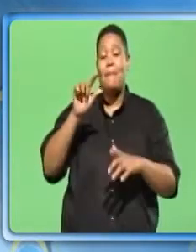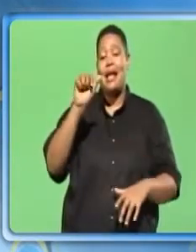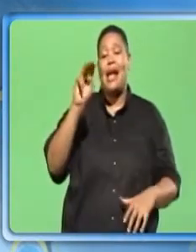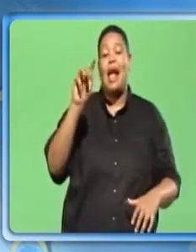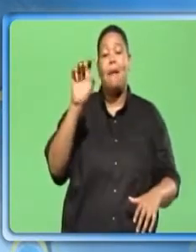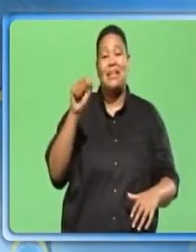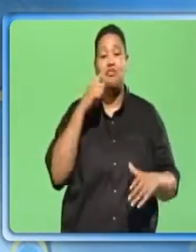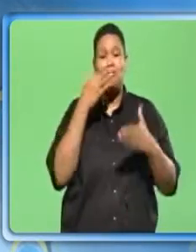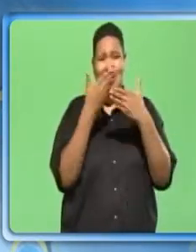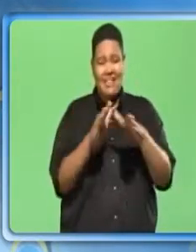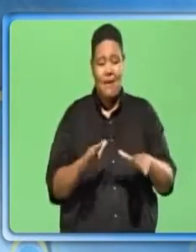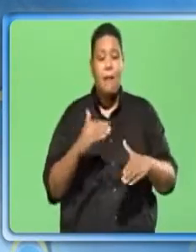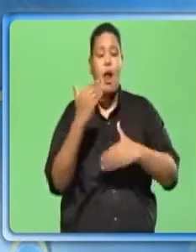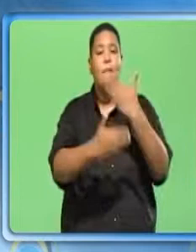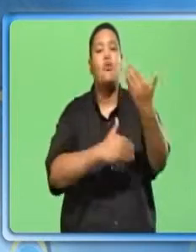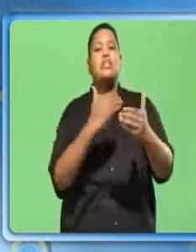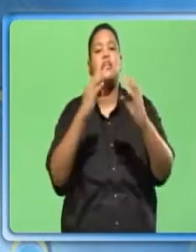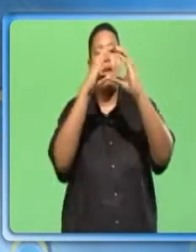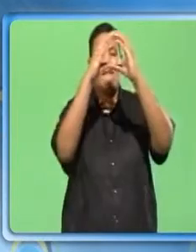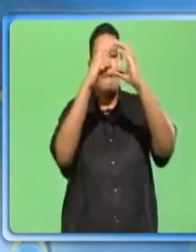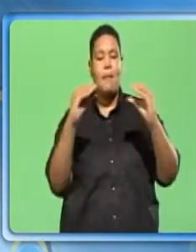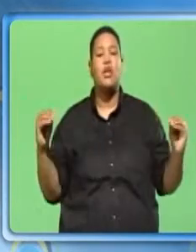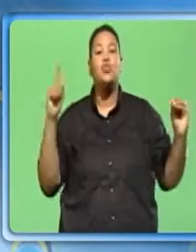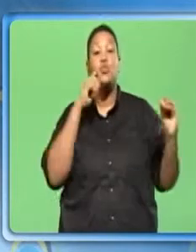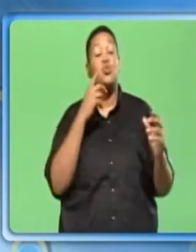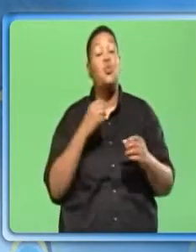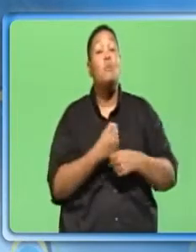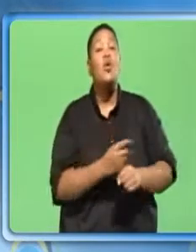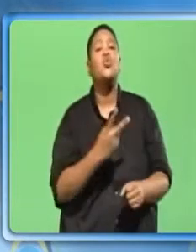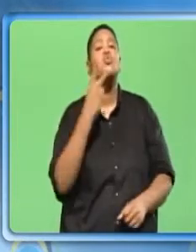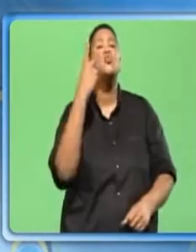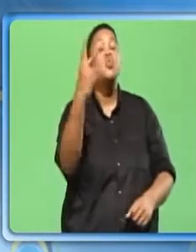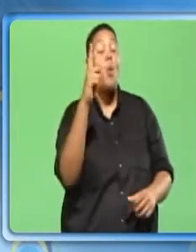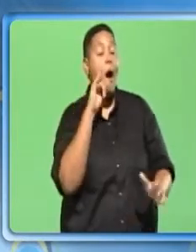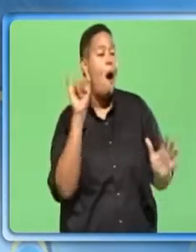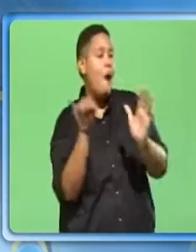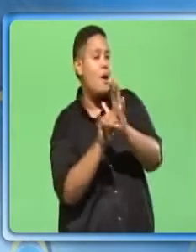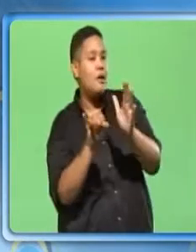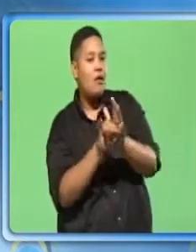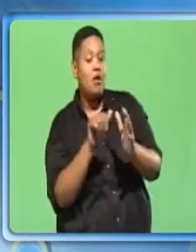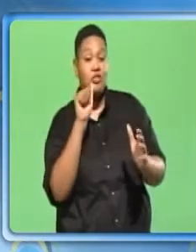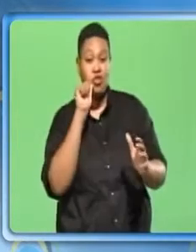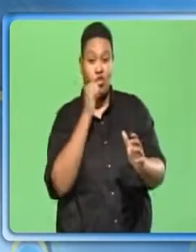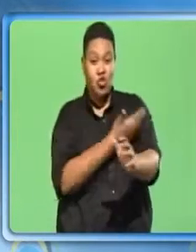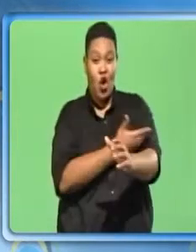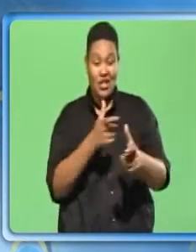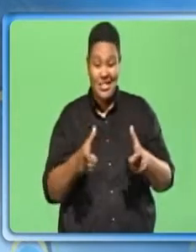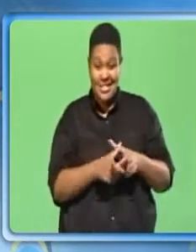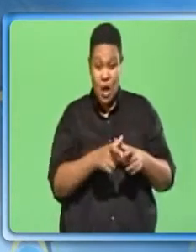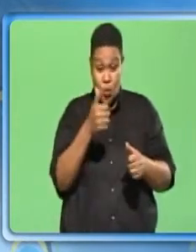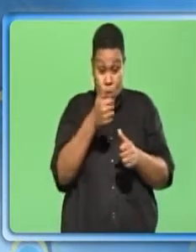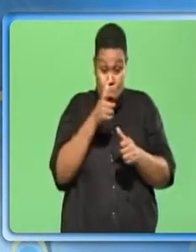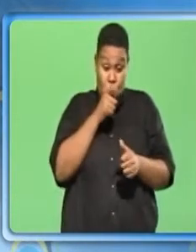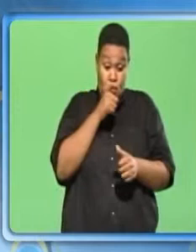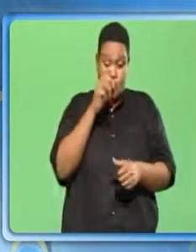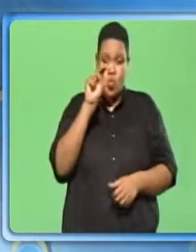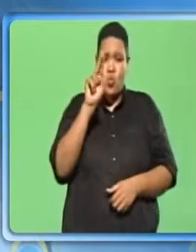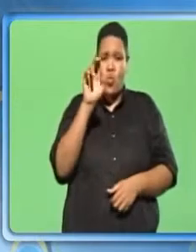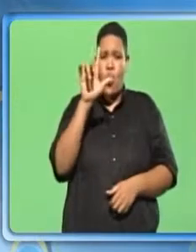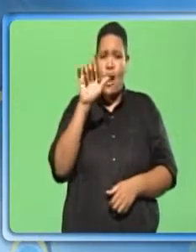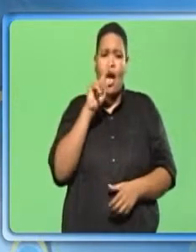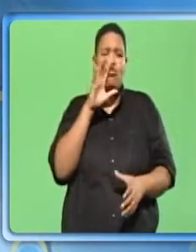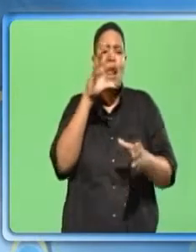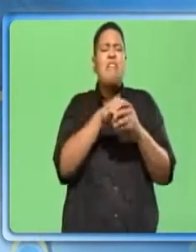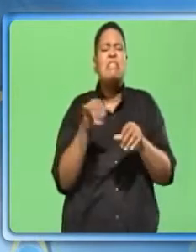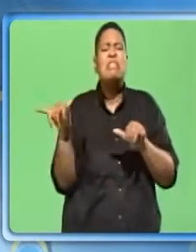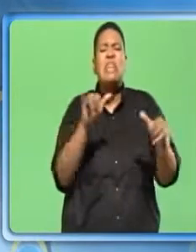the process of mitosis to produce two identical daughter cells whose nuclei contain the same number of chromosomes